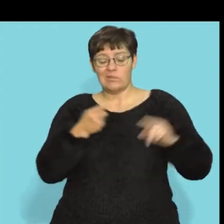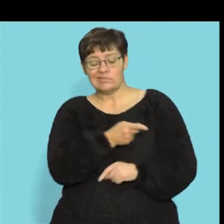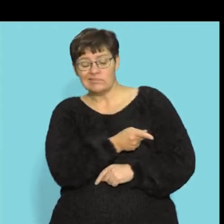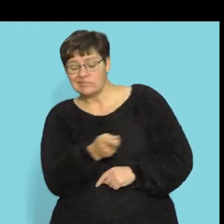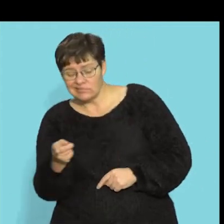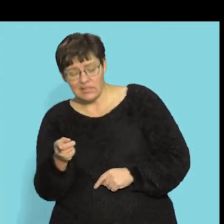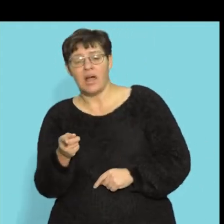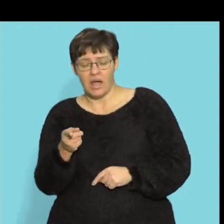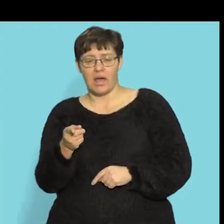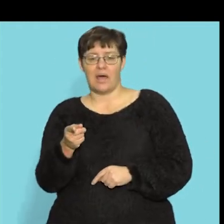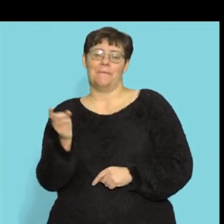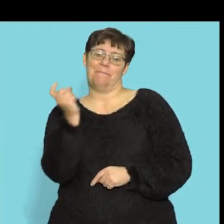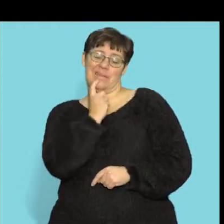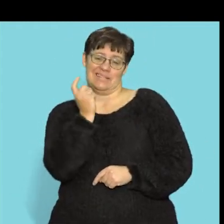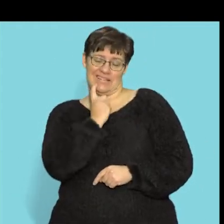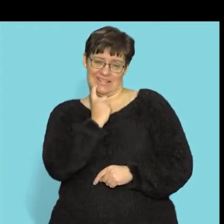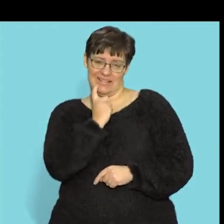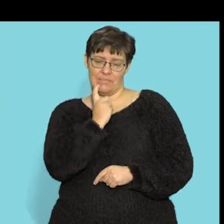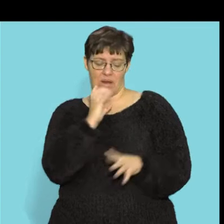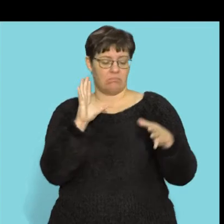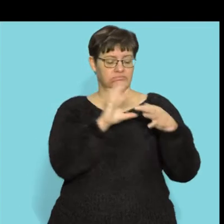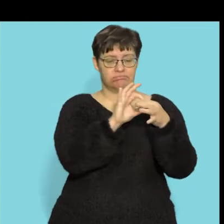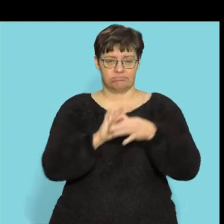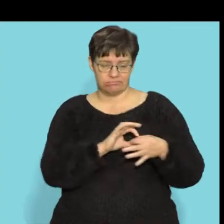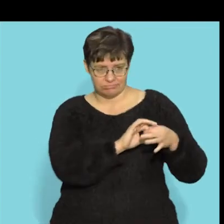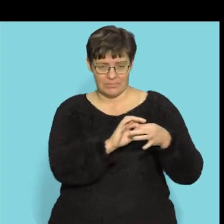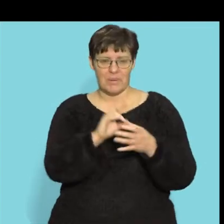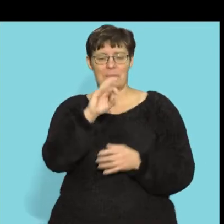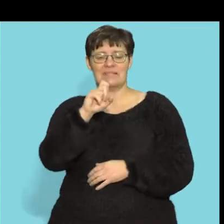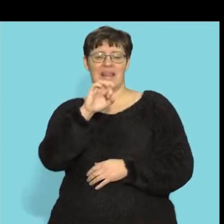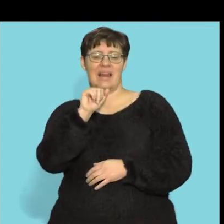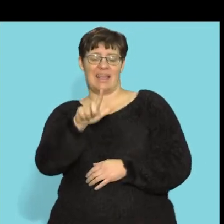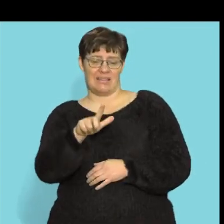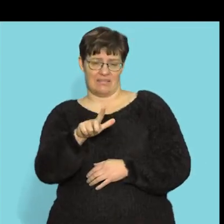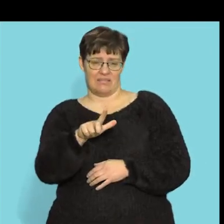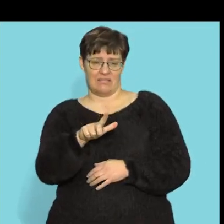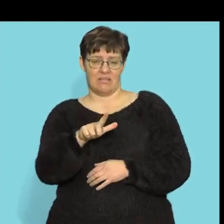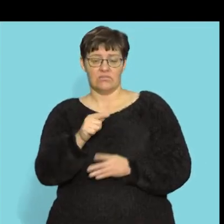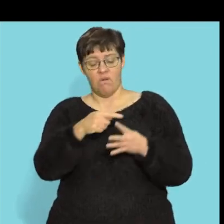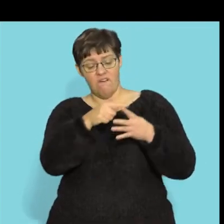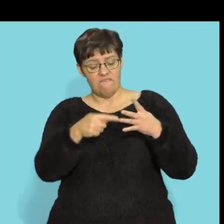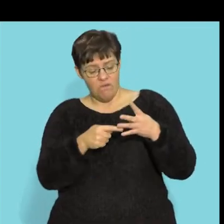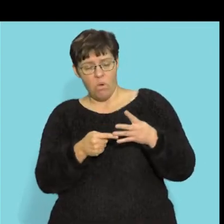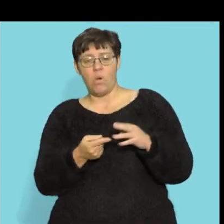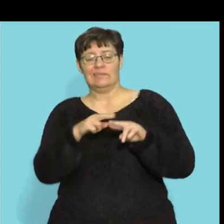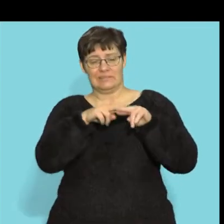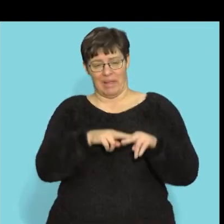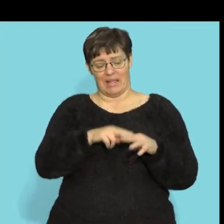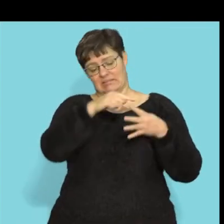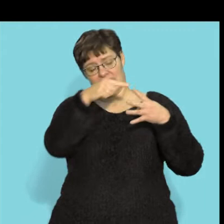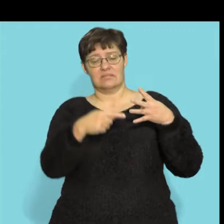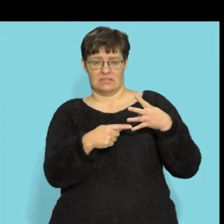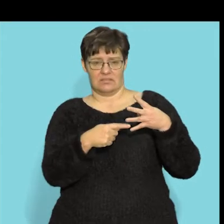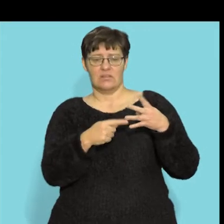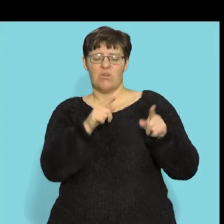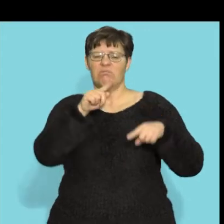based on the bonding of metals, which is metallic bonding. So the 4 factors that affect